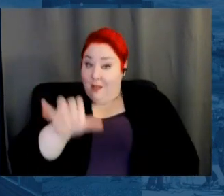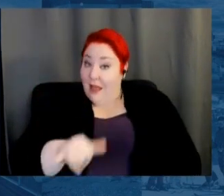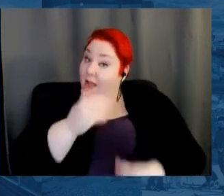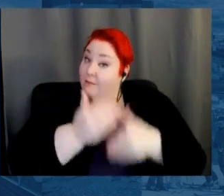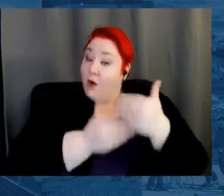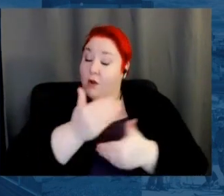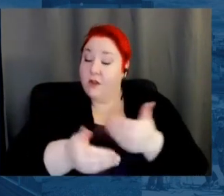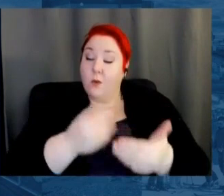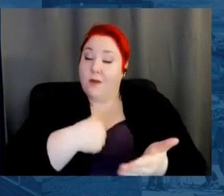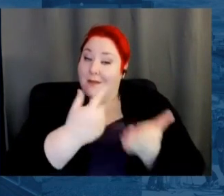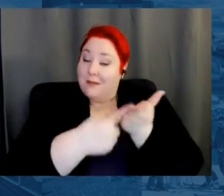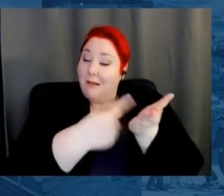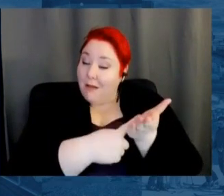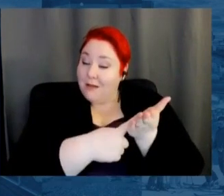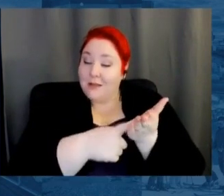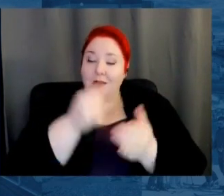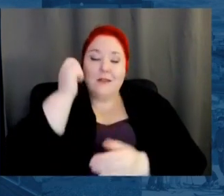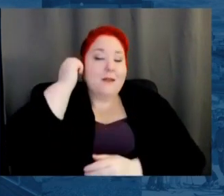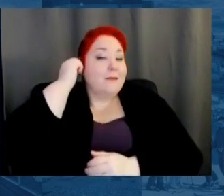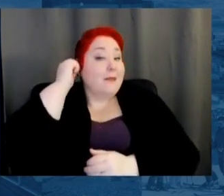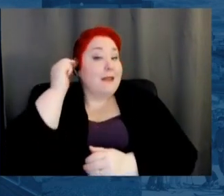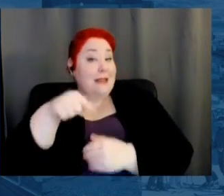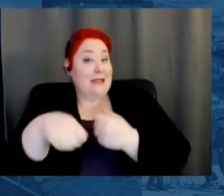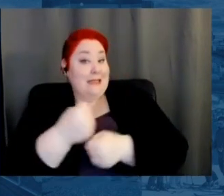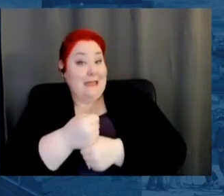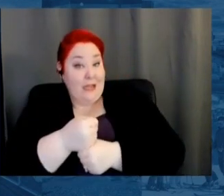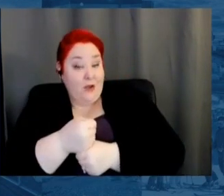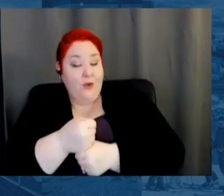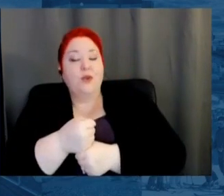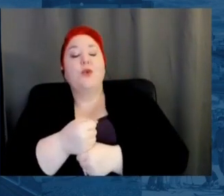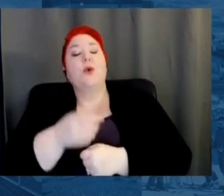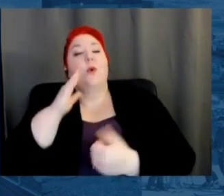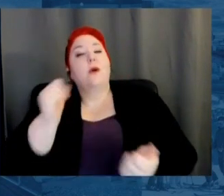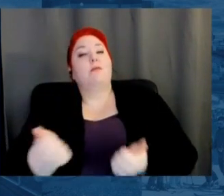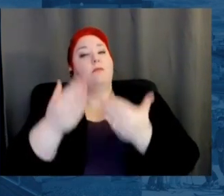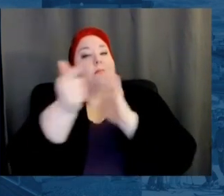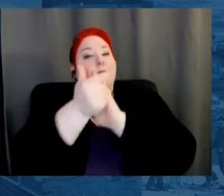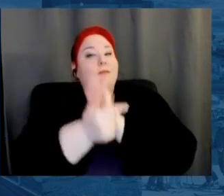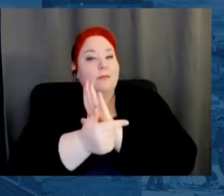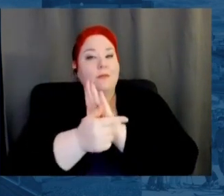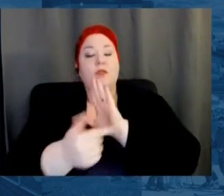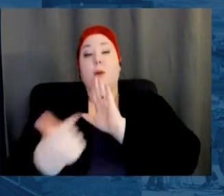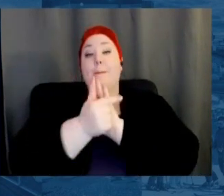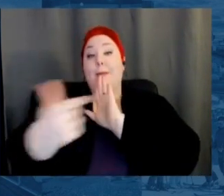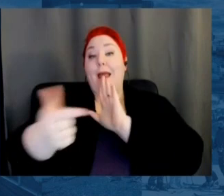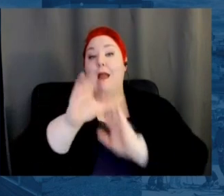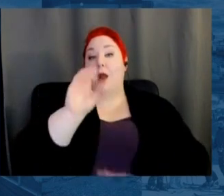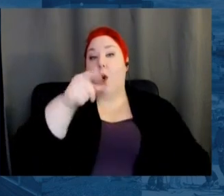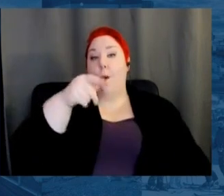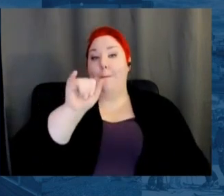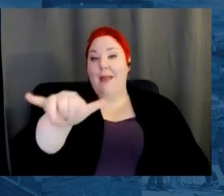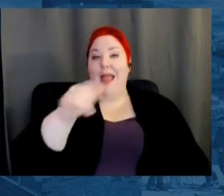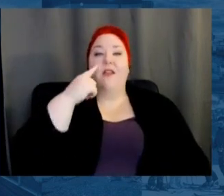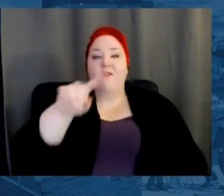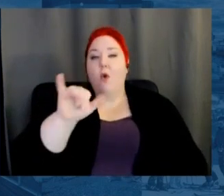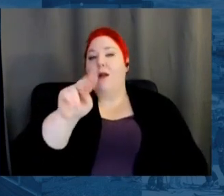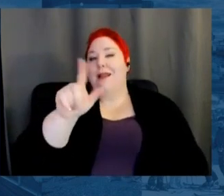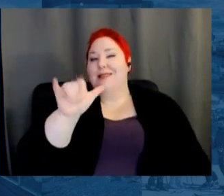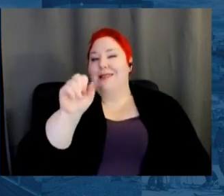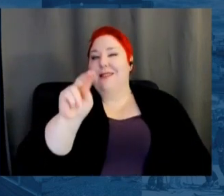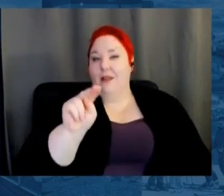about that. This year we're proposing legislation to ban copays for insulin, just to ban them.